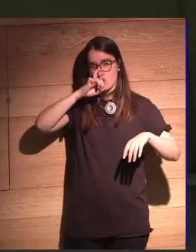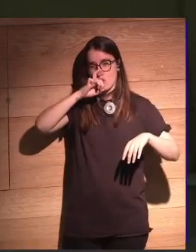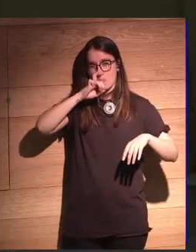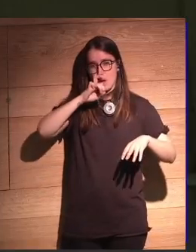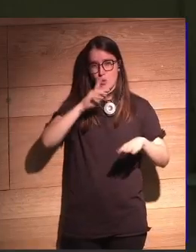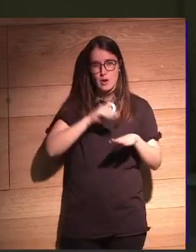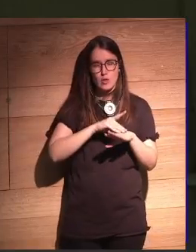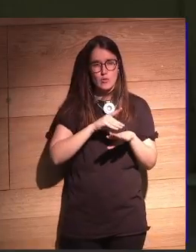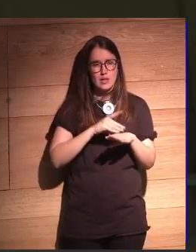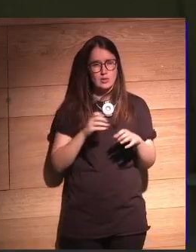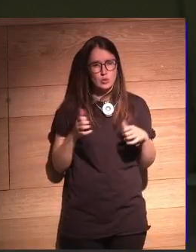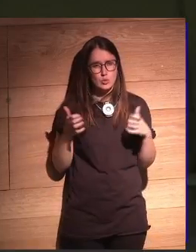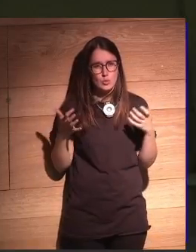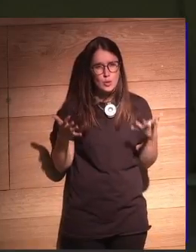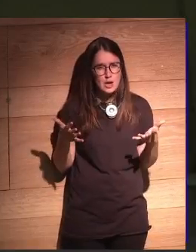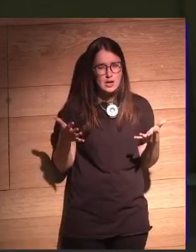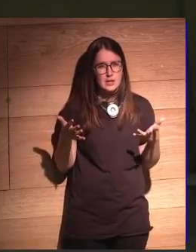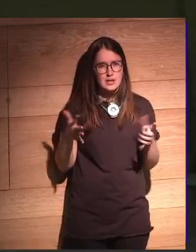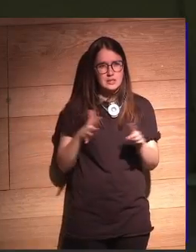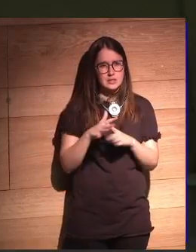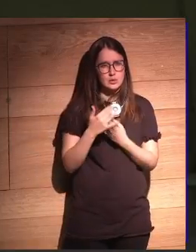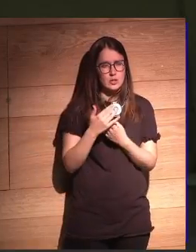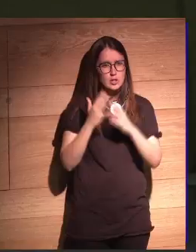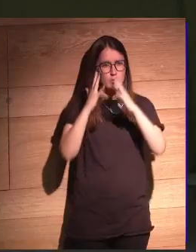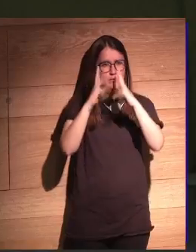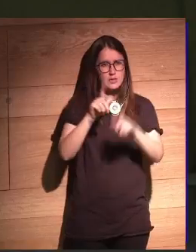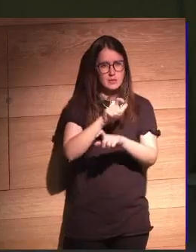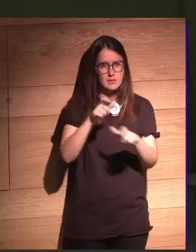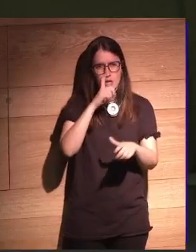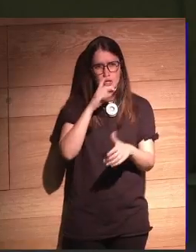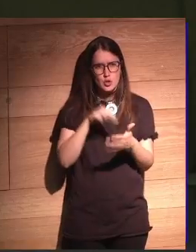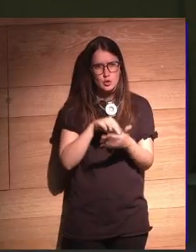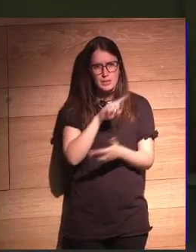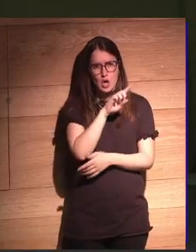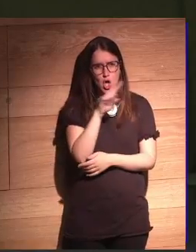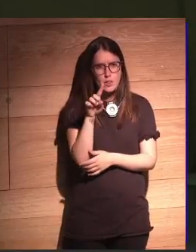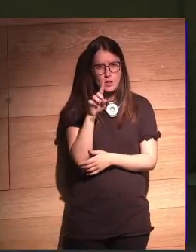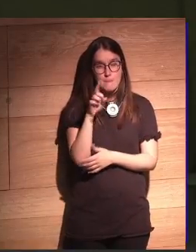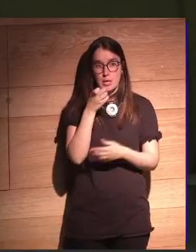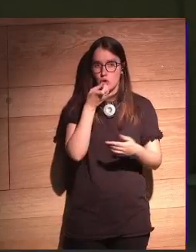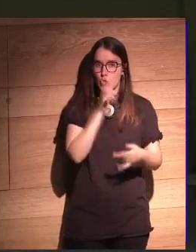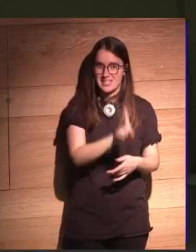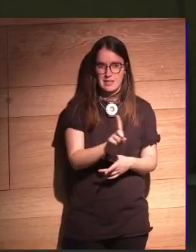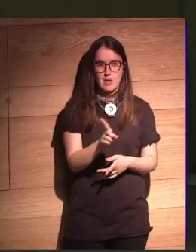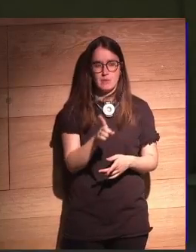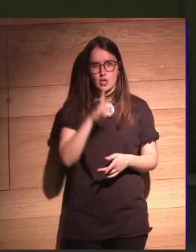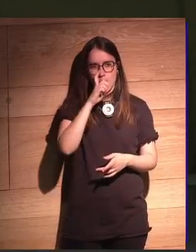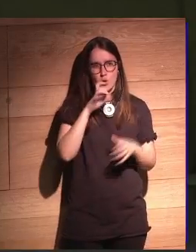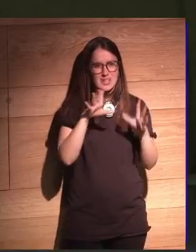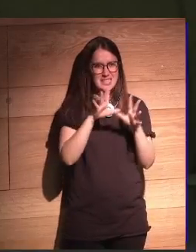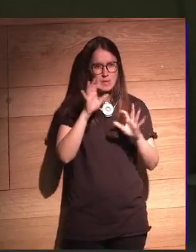empty houses to know the real figures. I do not know what were their base